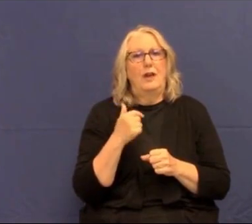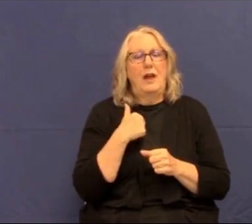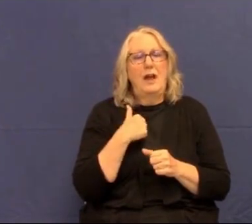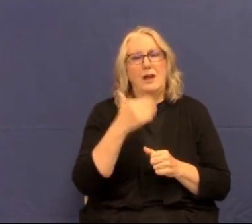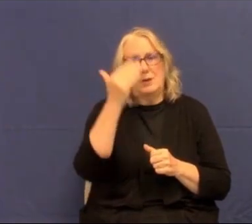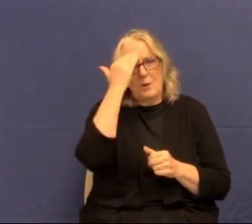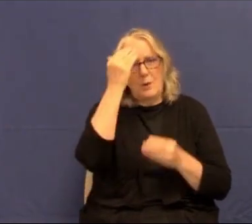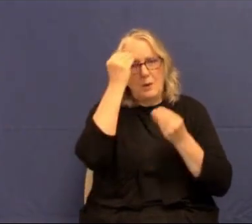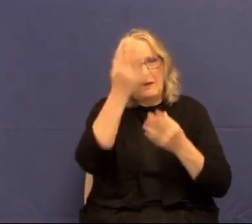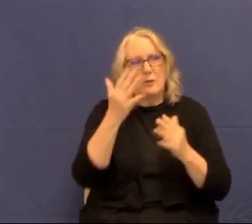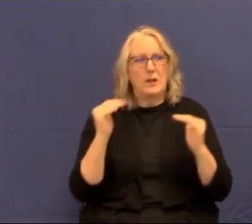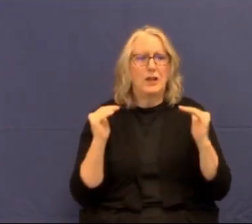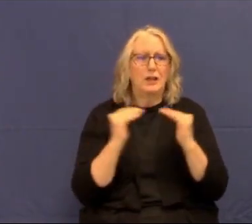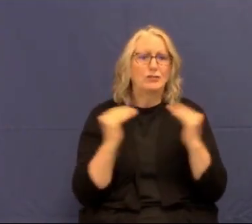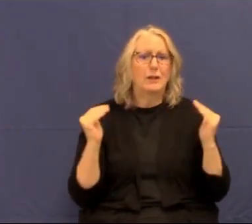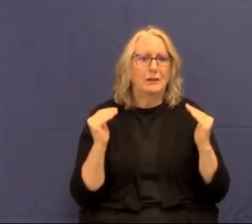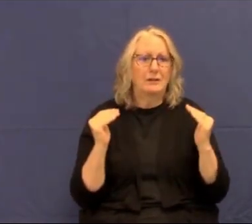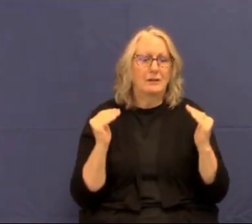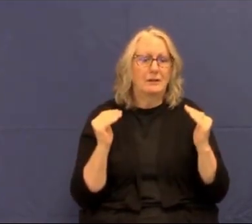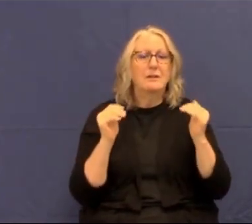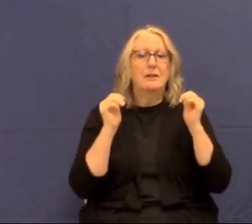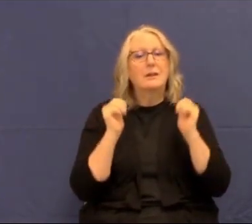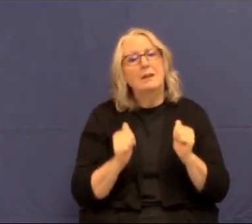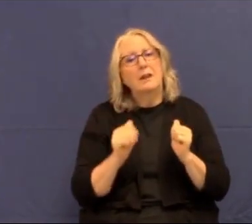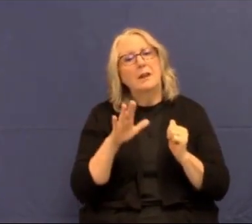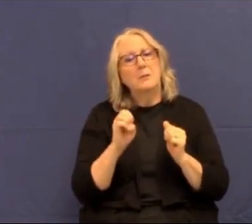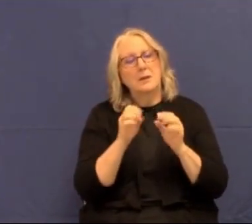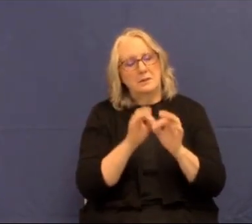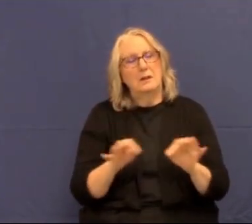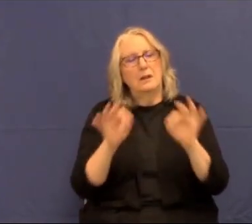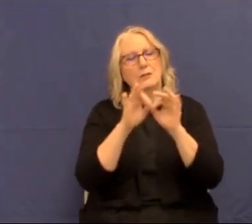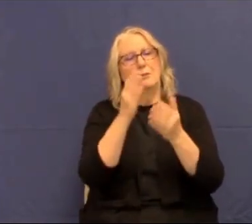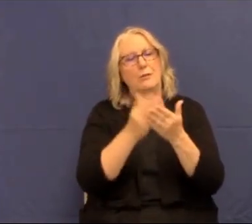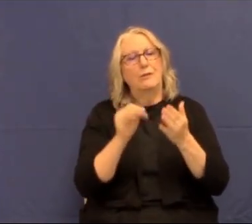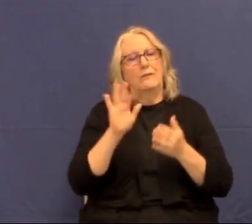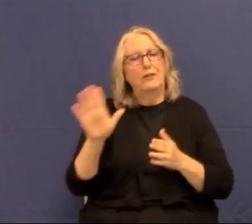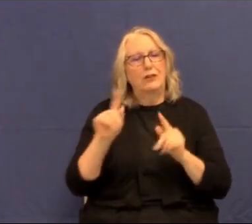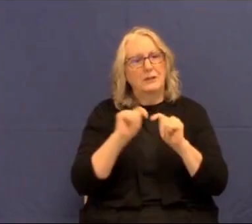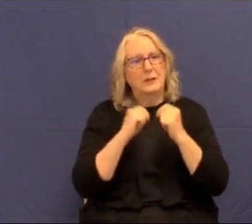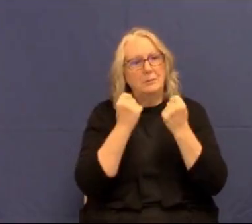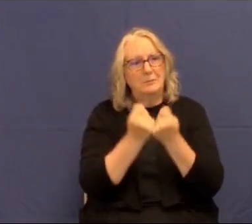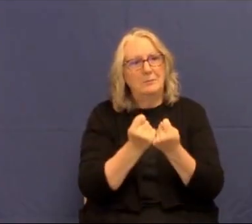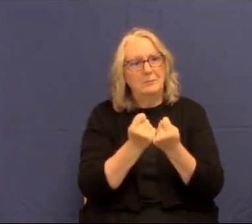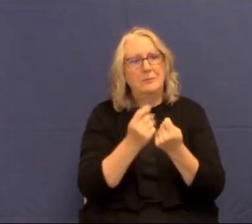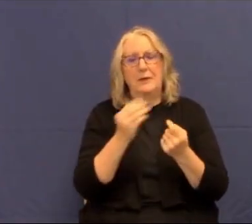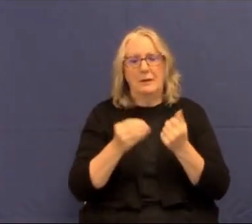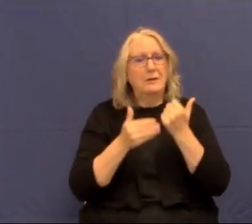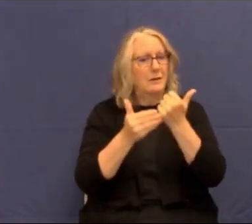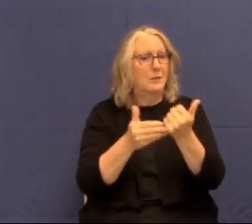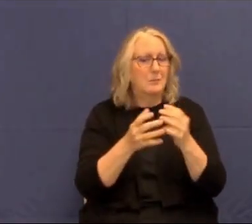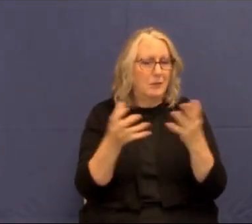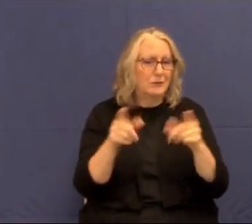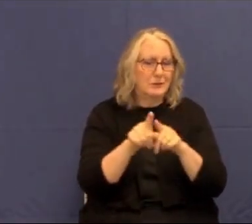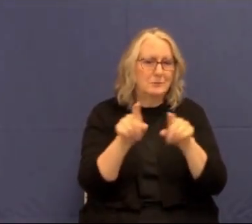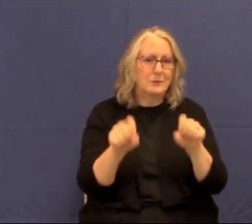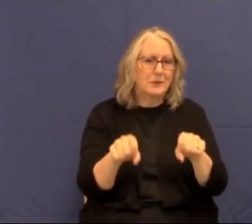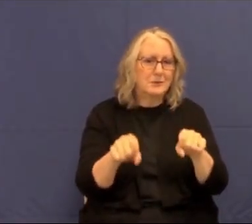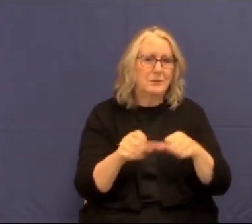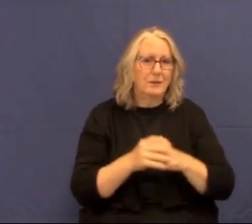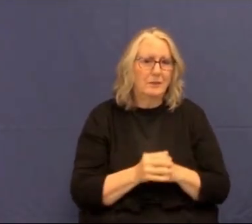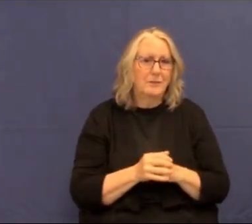the information just as well as they do, so that way I can be an essential part of the team and be as much help as I